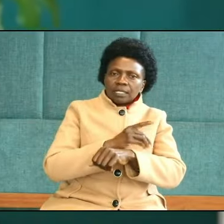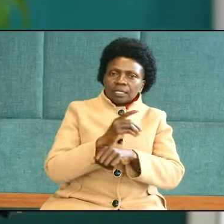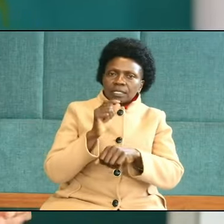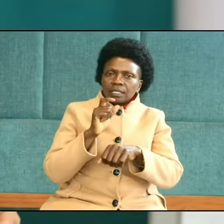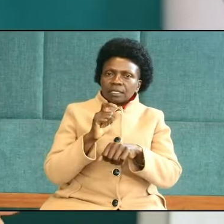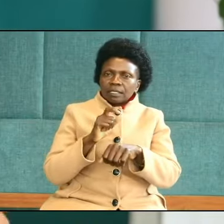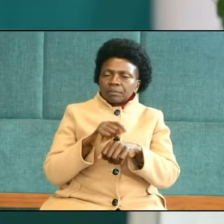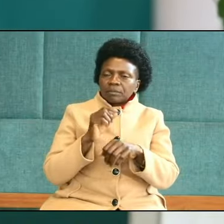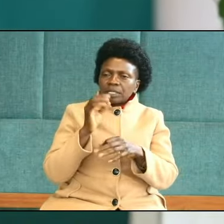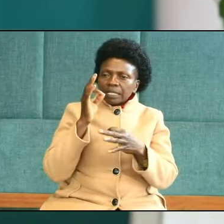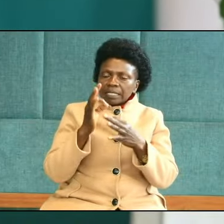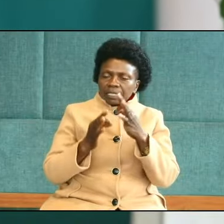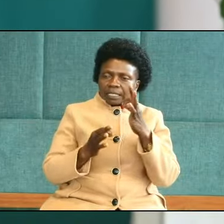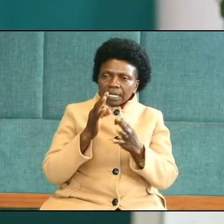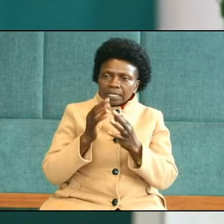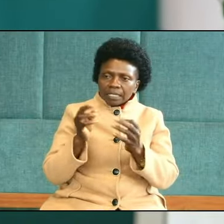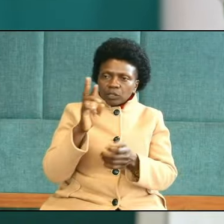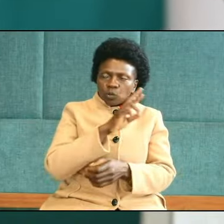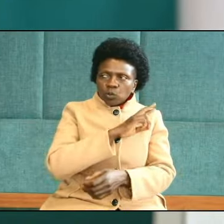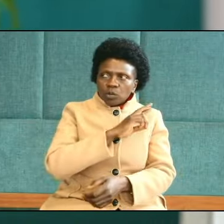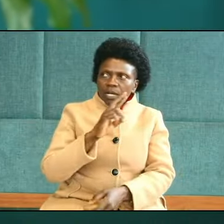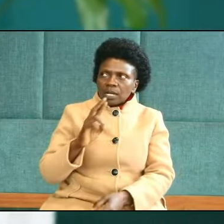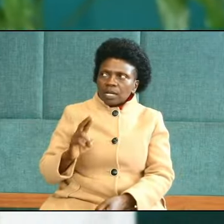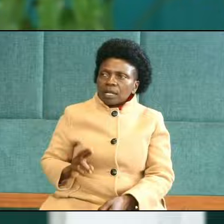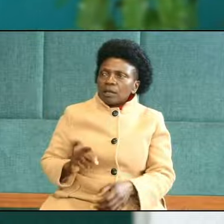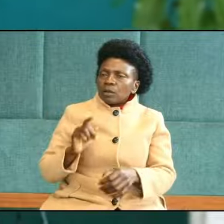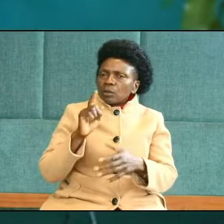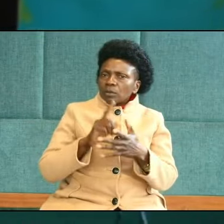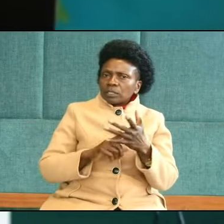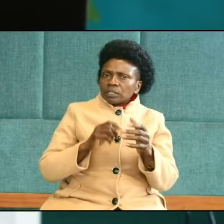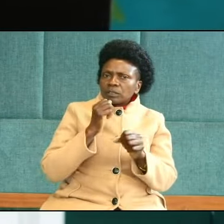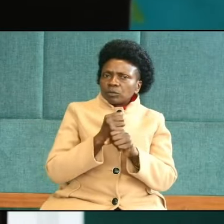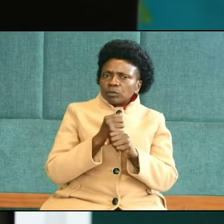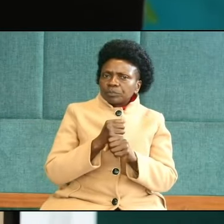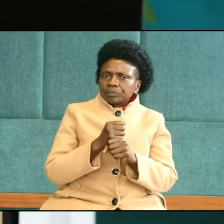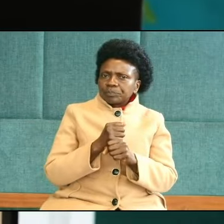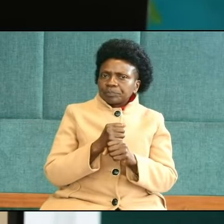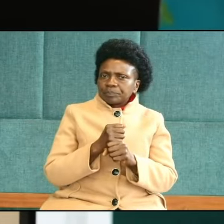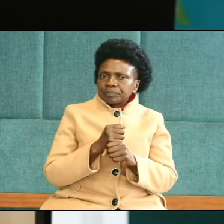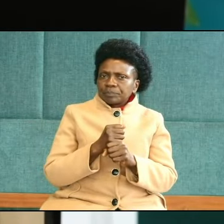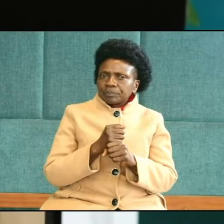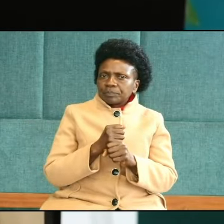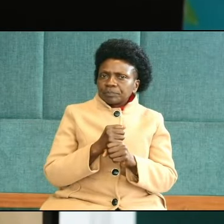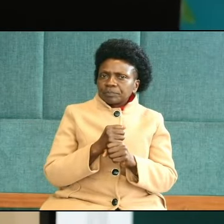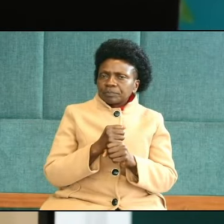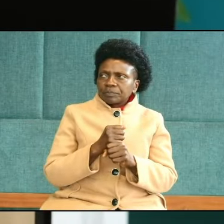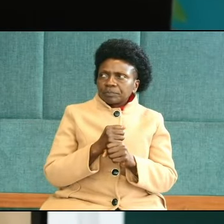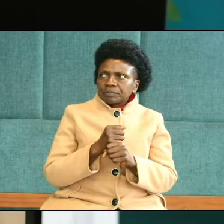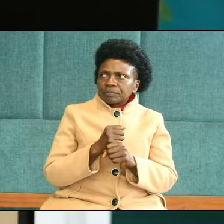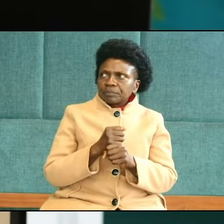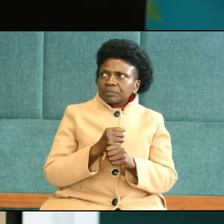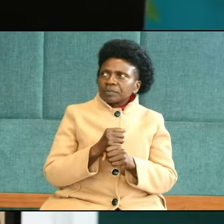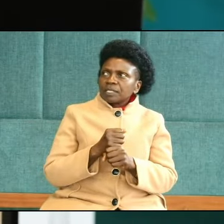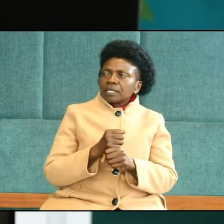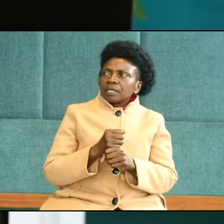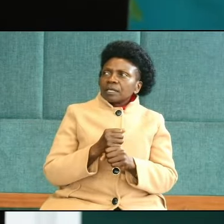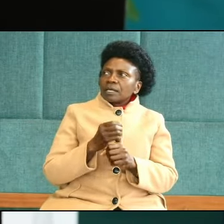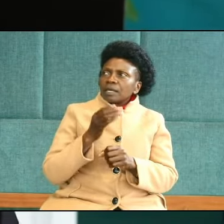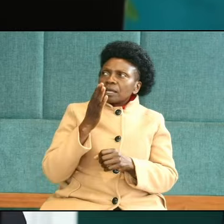the judges ruled. Don't forget that. So what did he do? What did Elimelech do? Sadly,